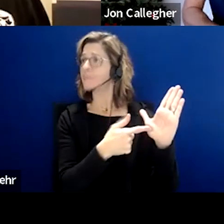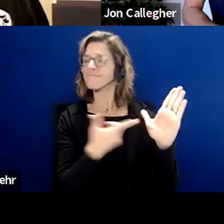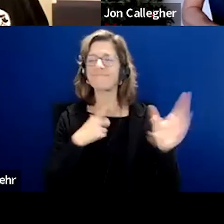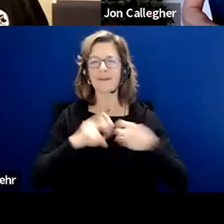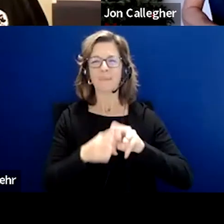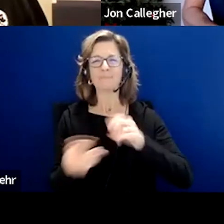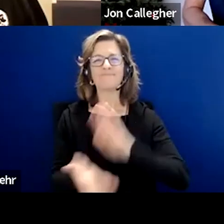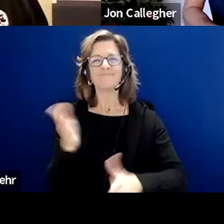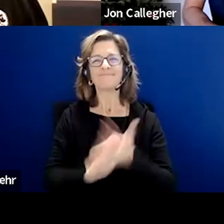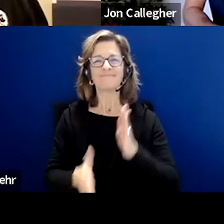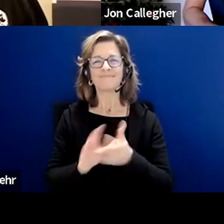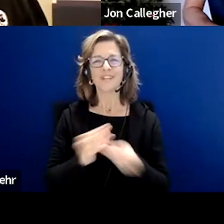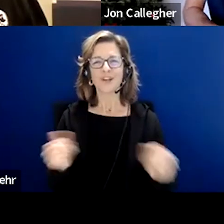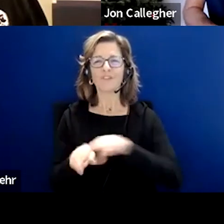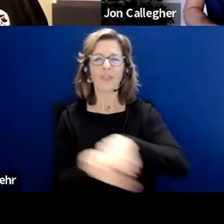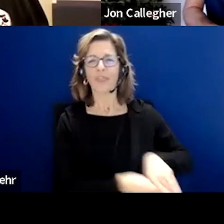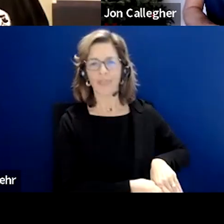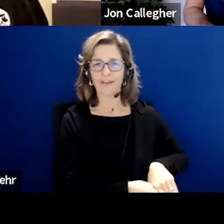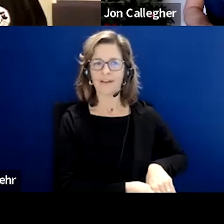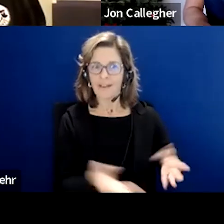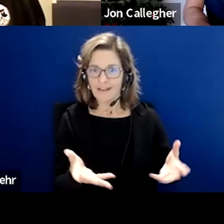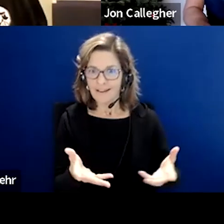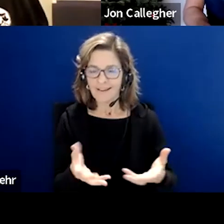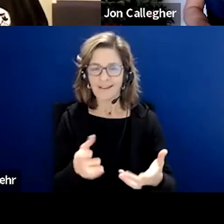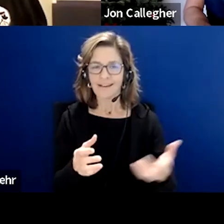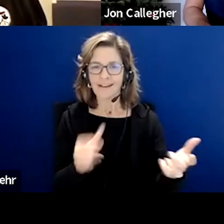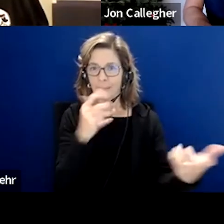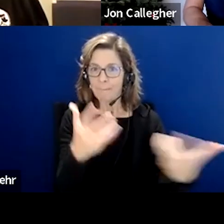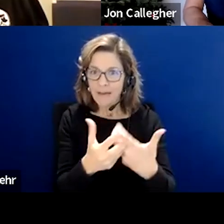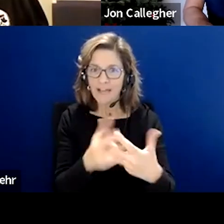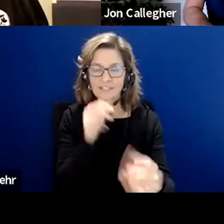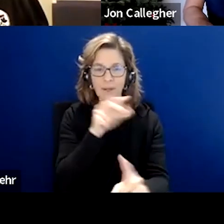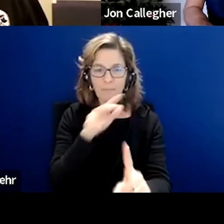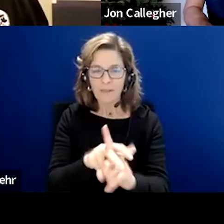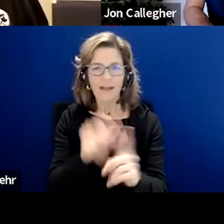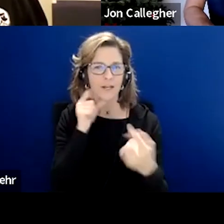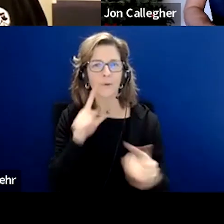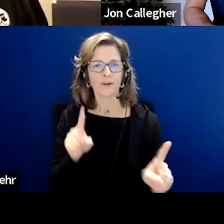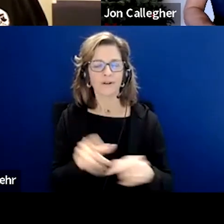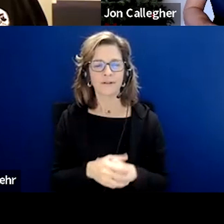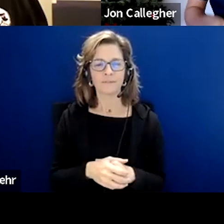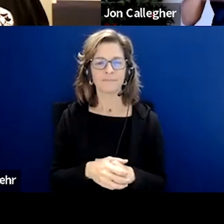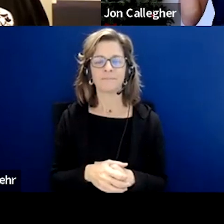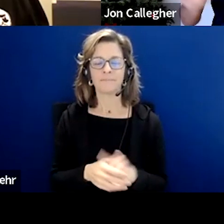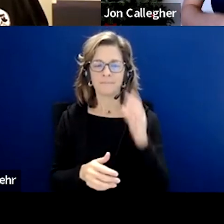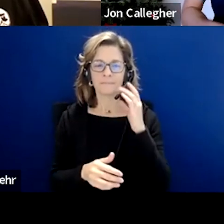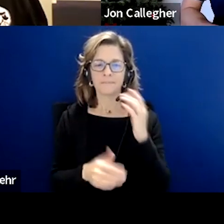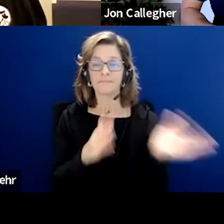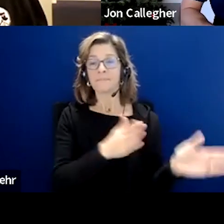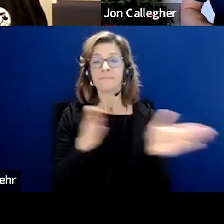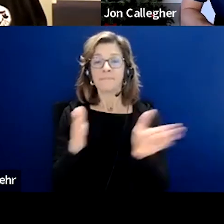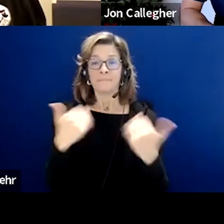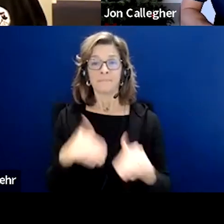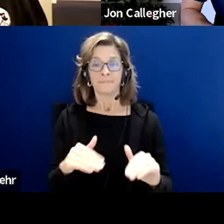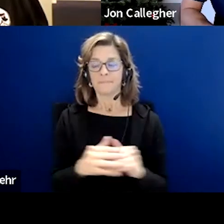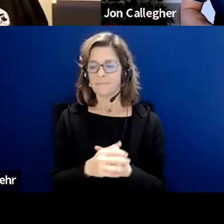Yeah. Paul, I'll start with you with this next question. We discovered in the report, or we